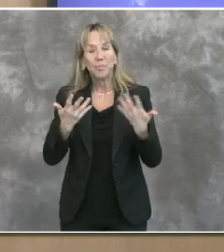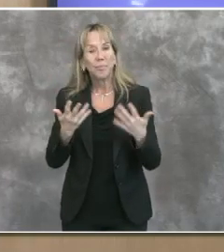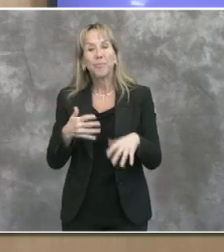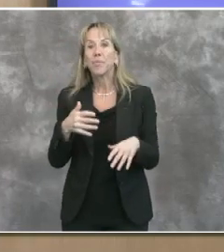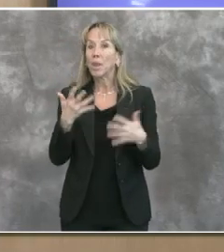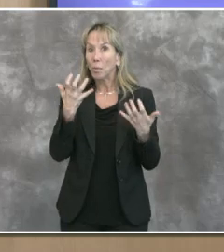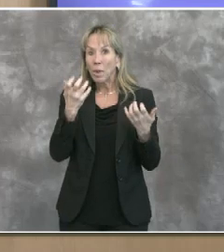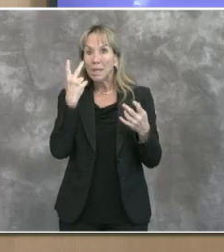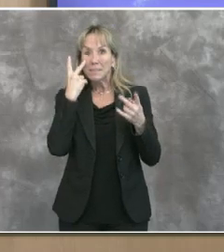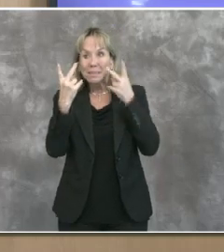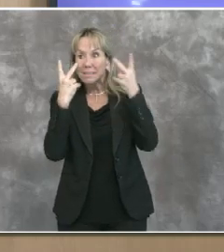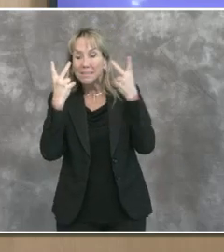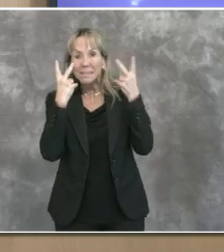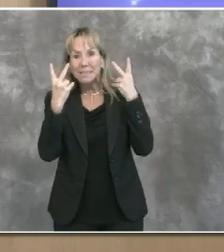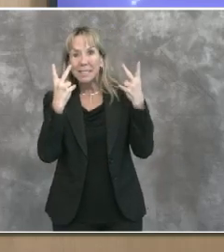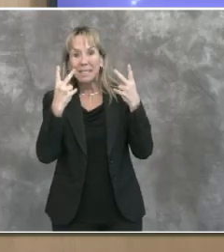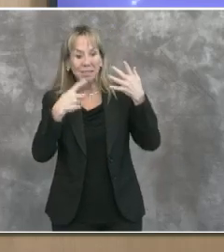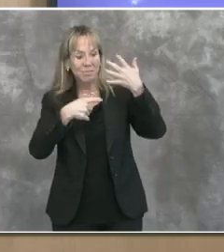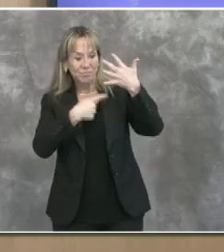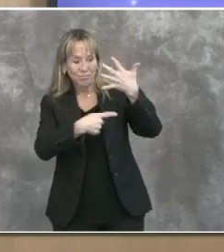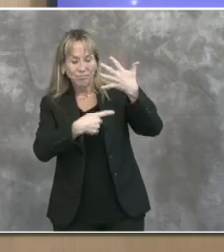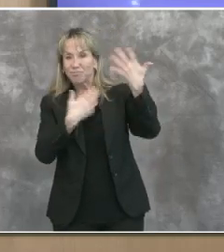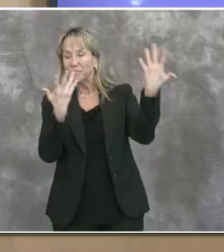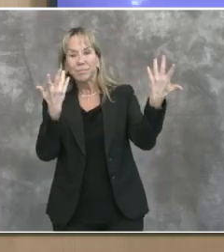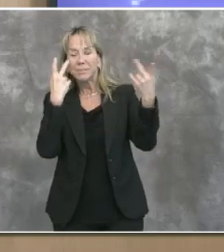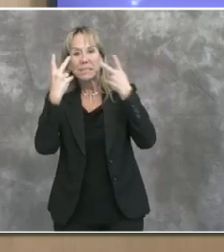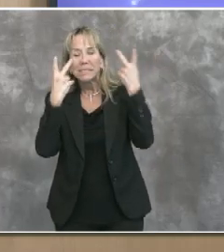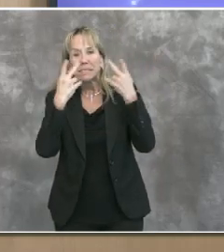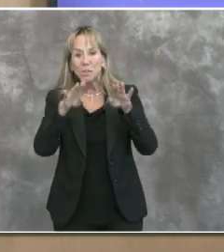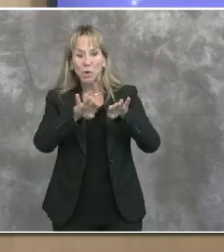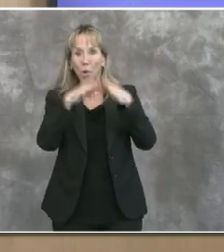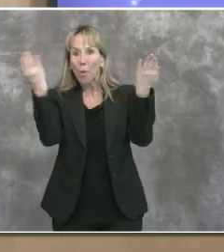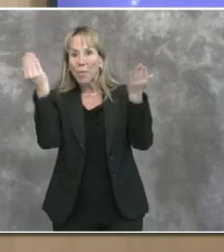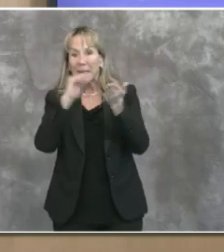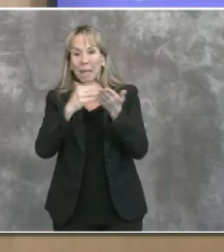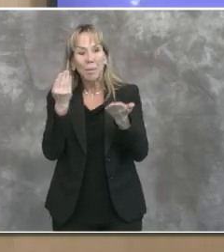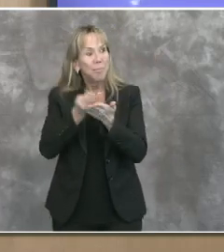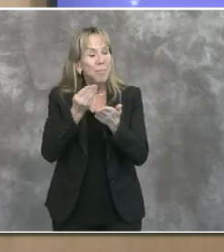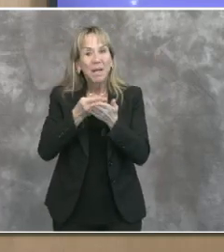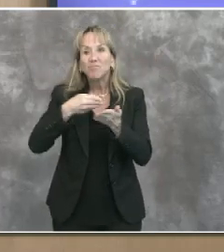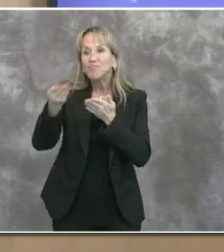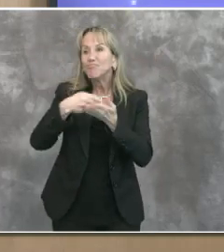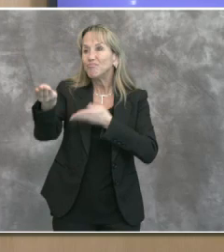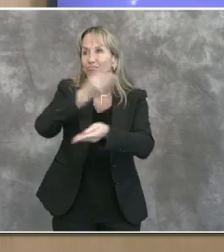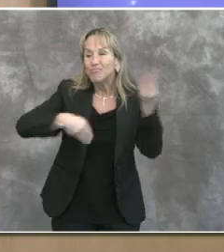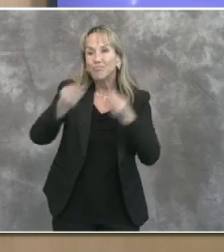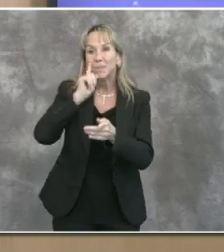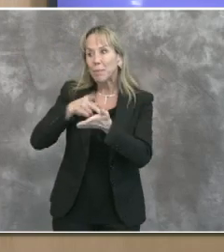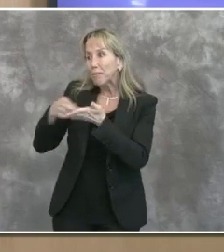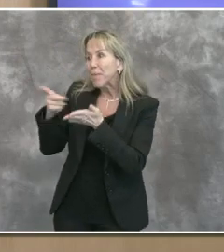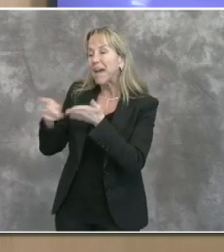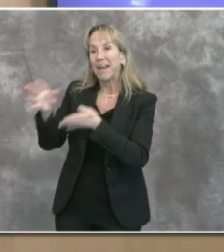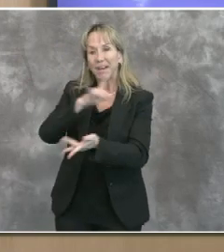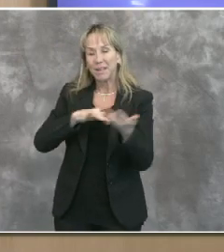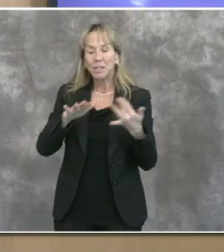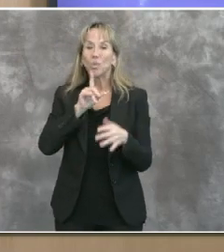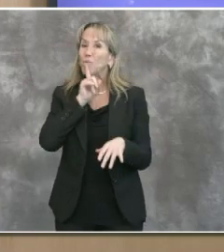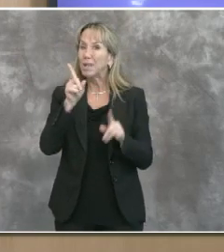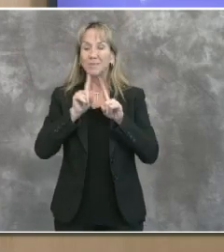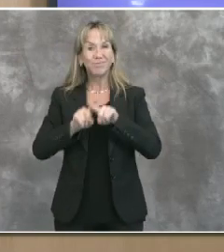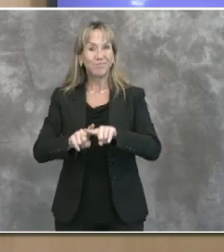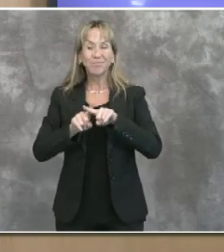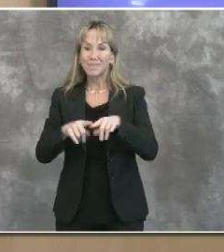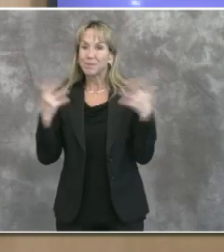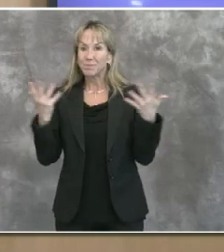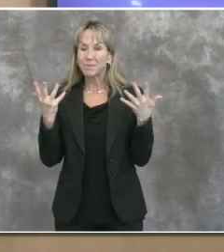see progress in any of these areas in terms of reopening our economy and reopening our society is really predicated on